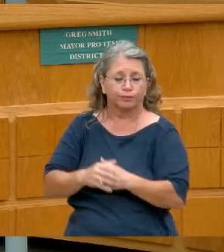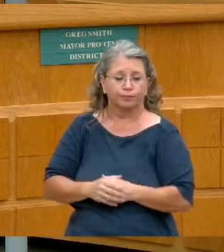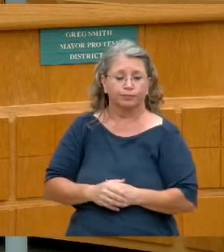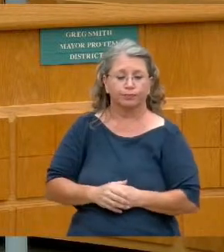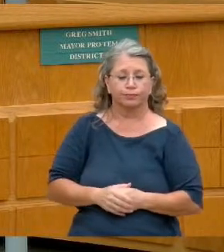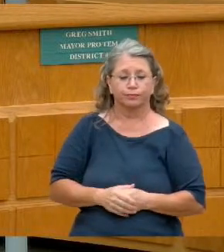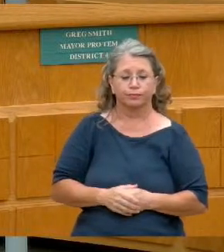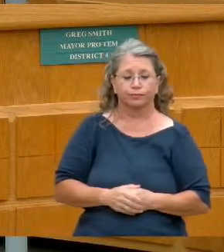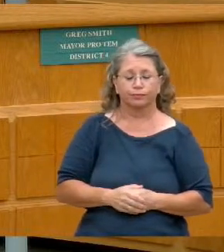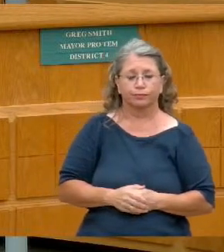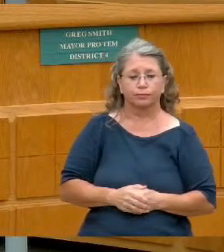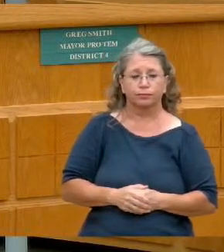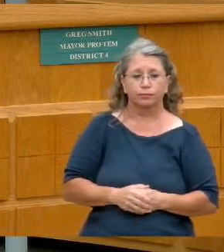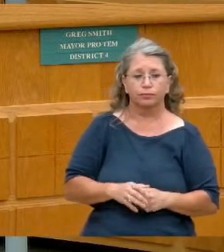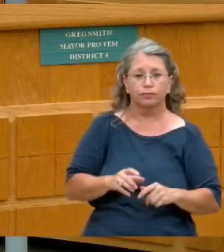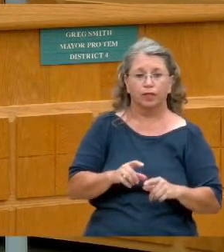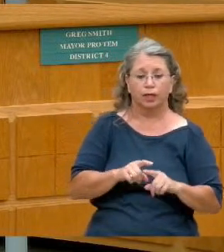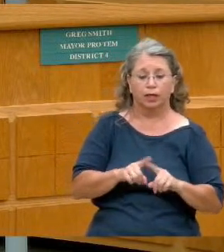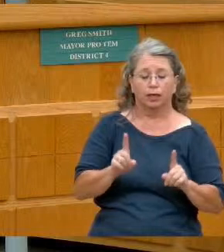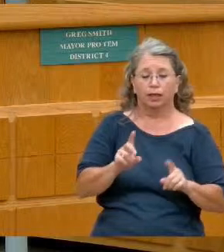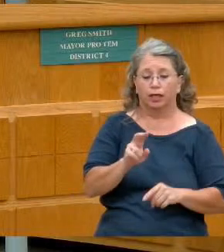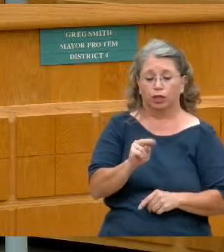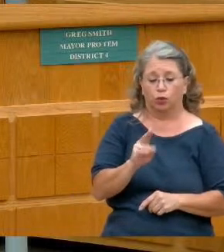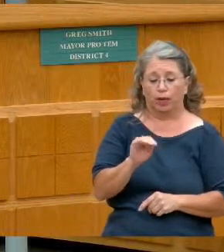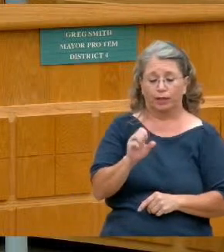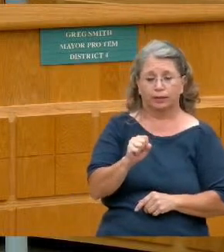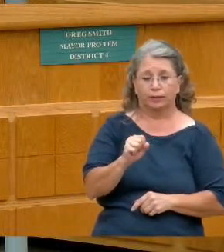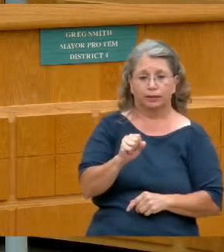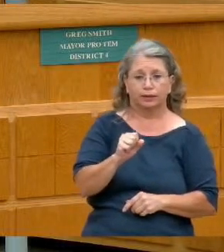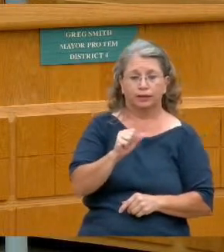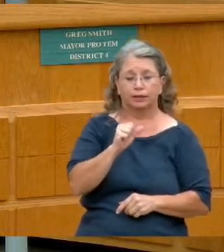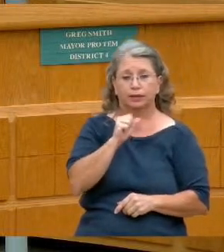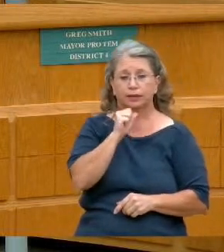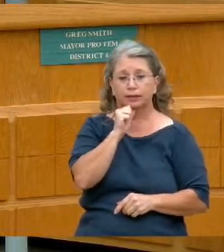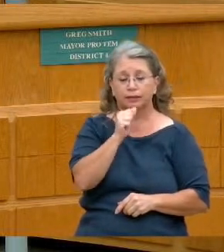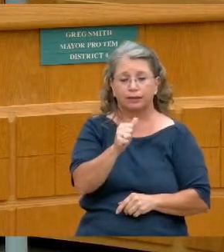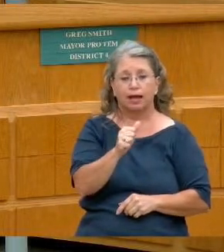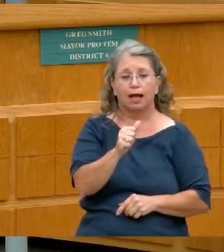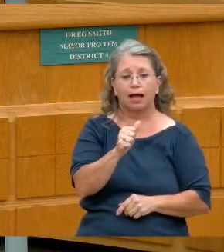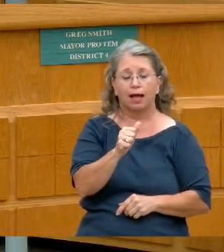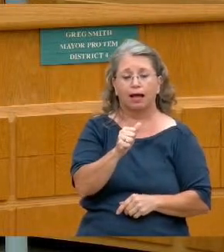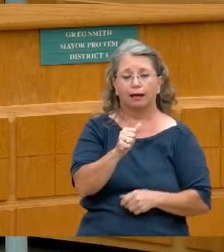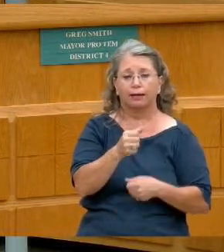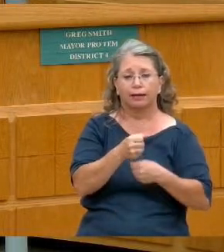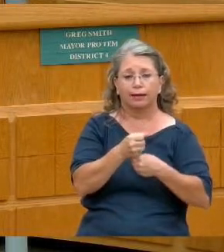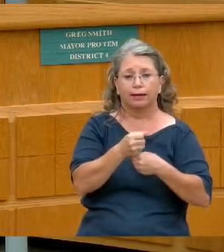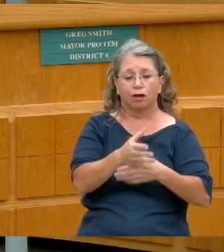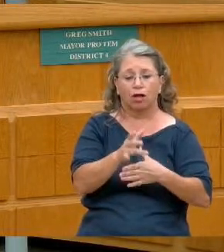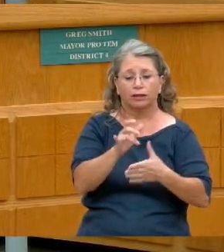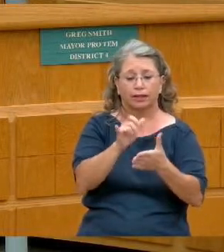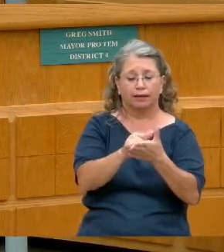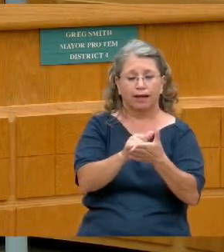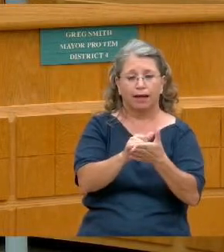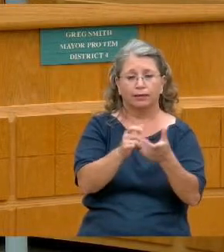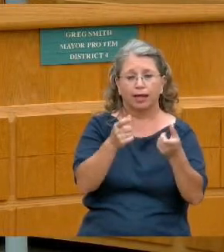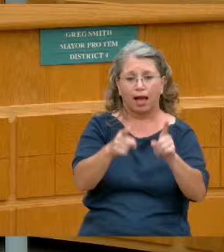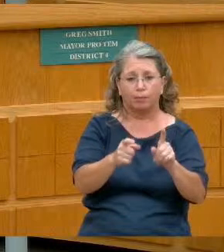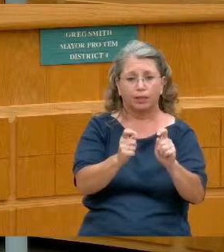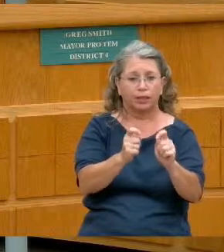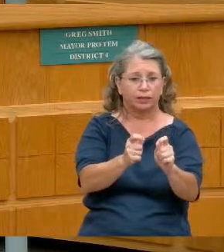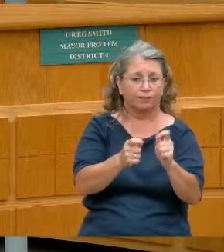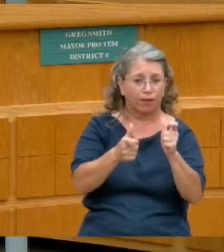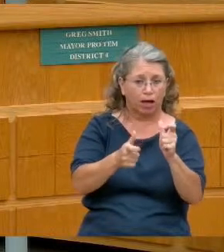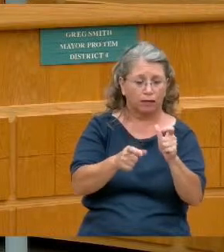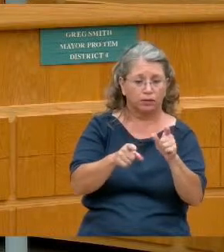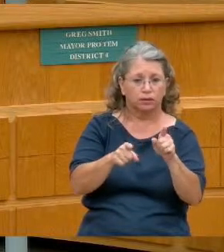is that Nueces is not driving that pattern as strongly as other places in the South Texas area or in this